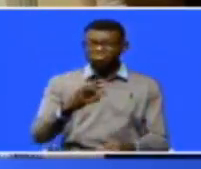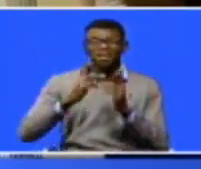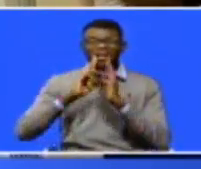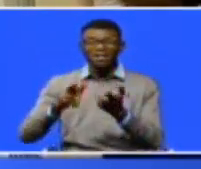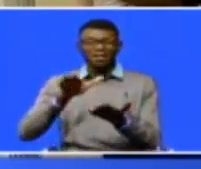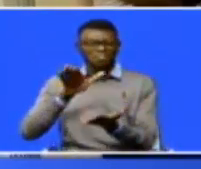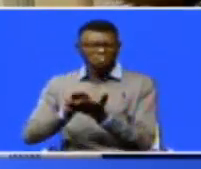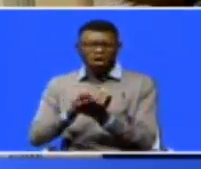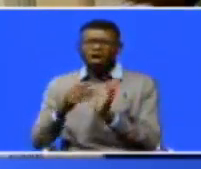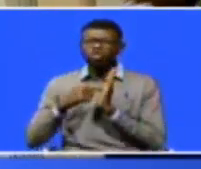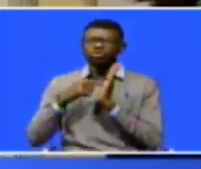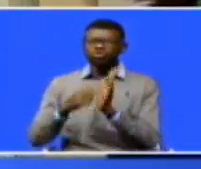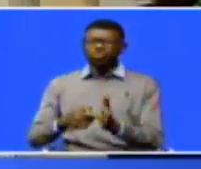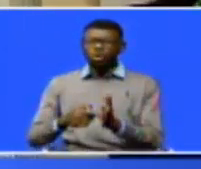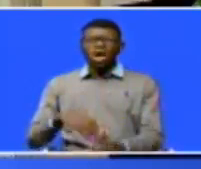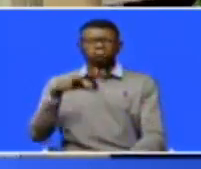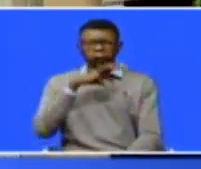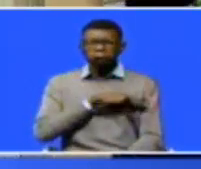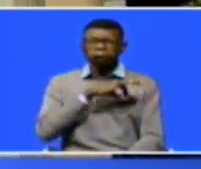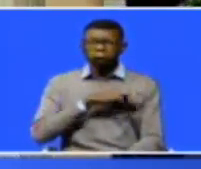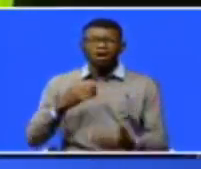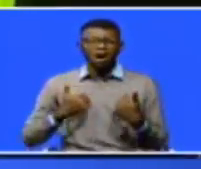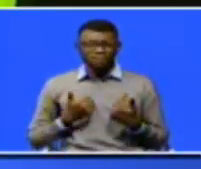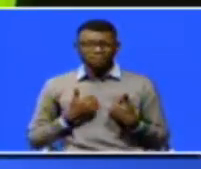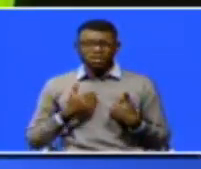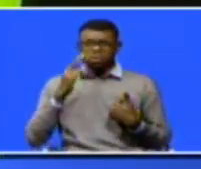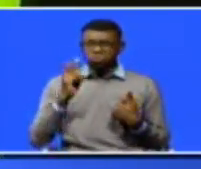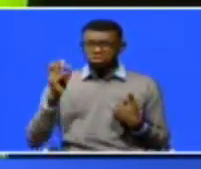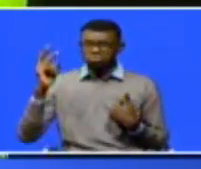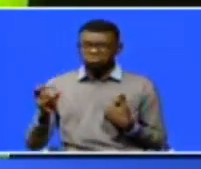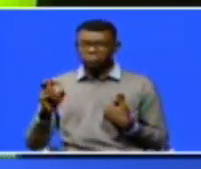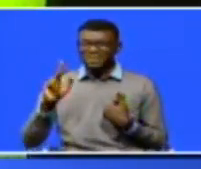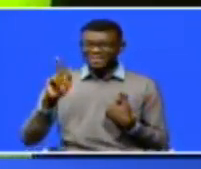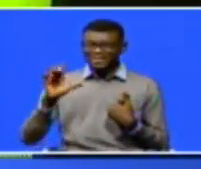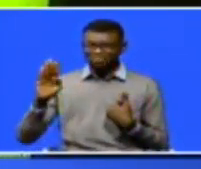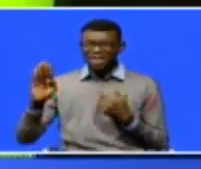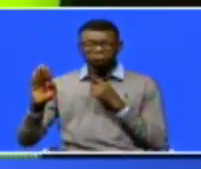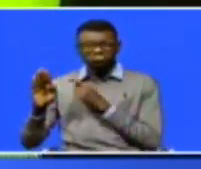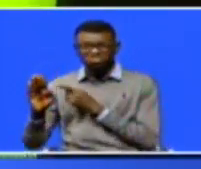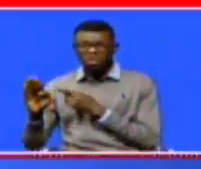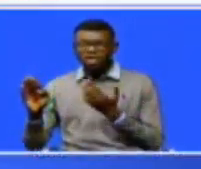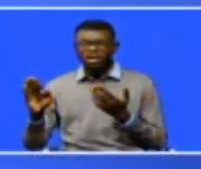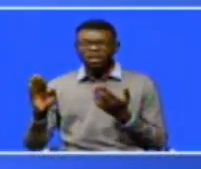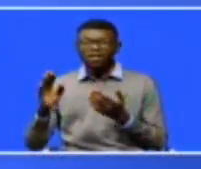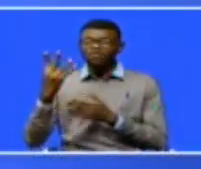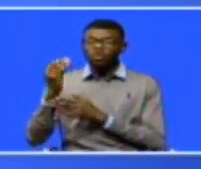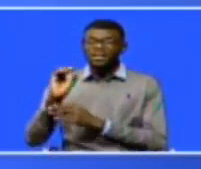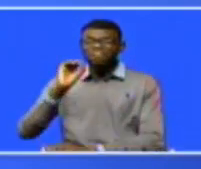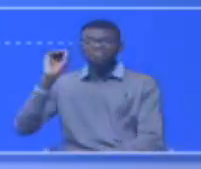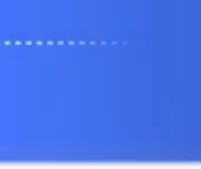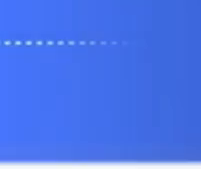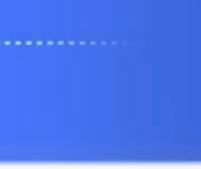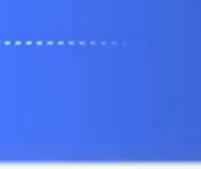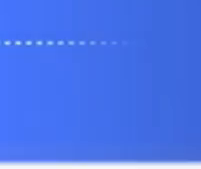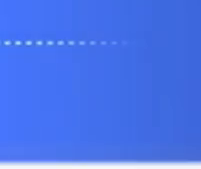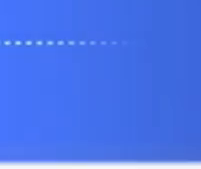banking sector show mixed fortunes for the lenders in 2020. KCB Group PLC marked a 40%